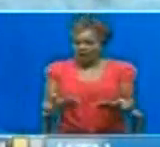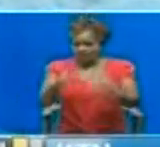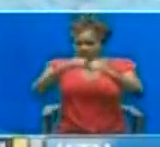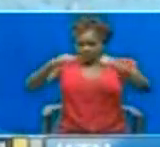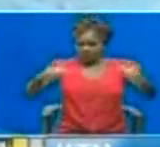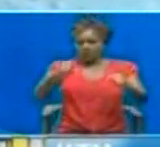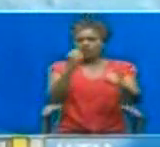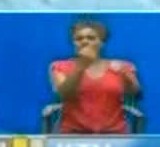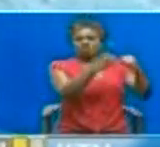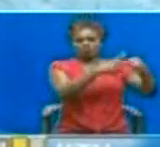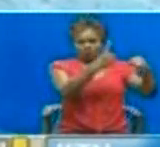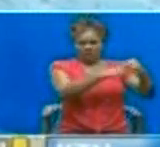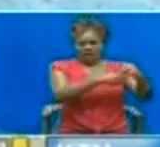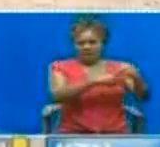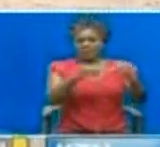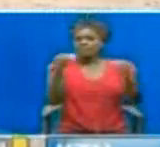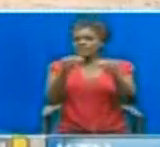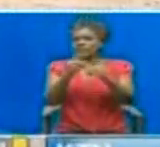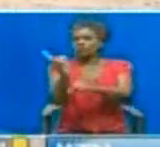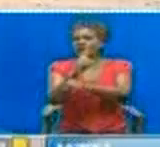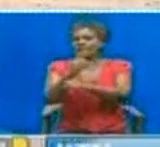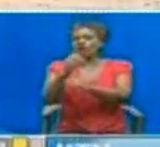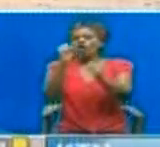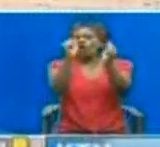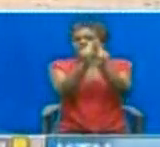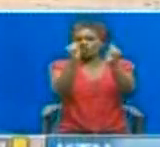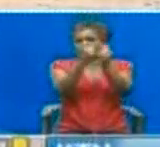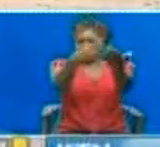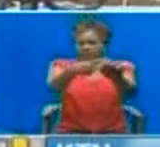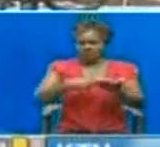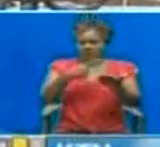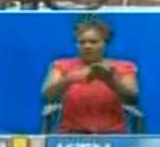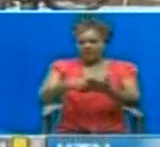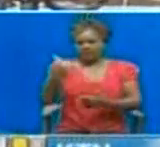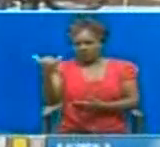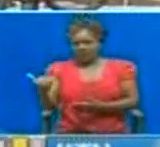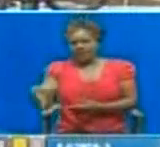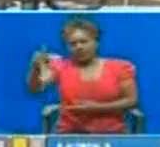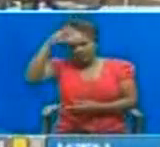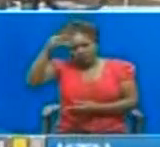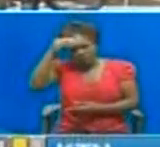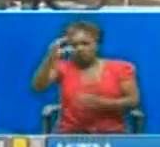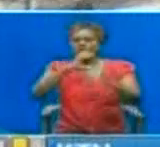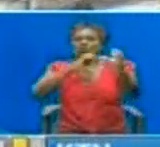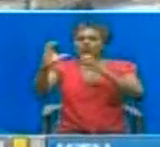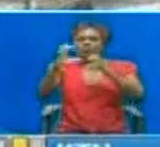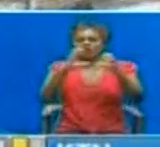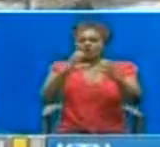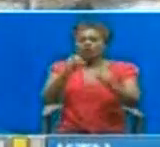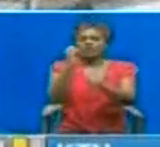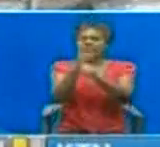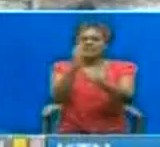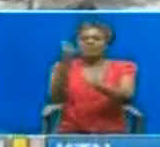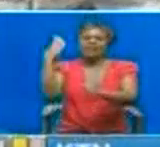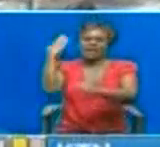separated in July. They last met in October to discuss their son's education. They had communicated in December